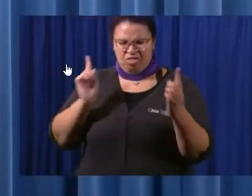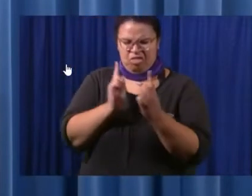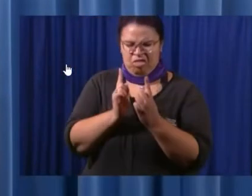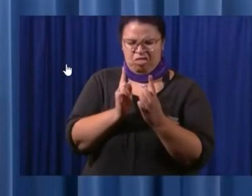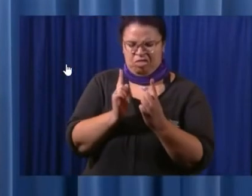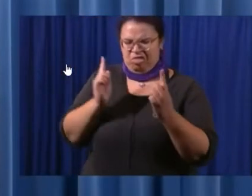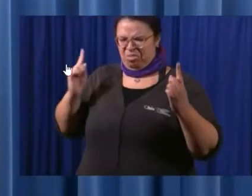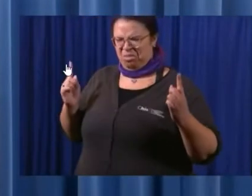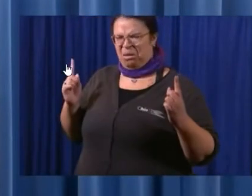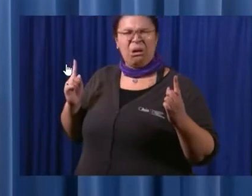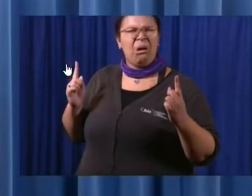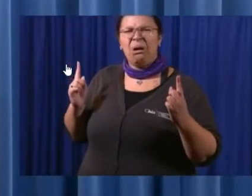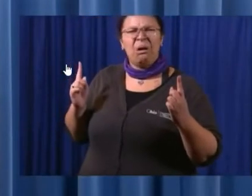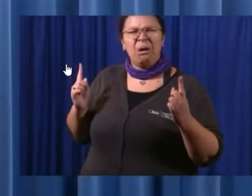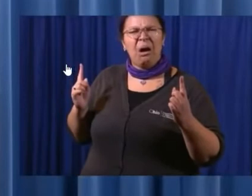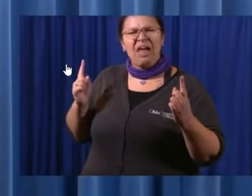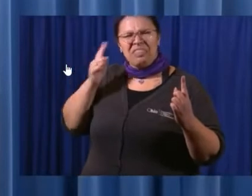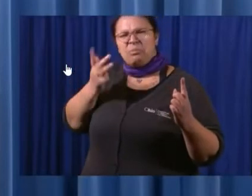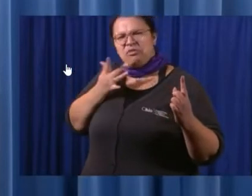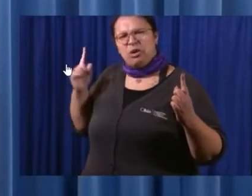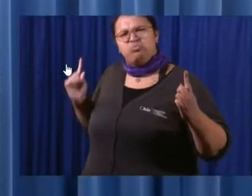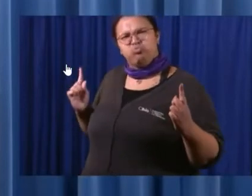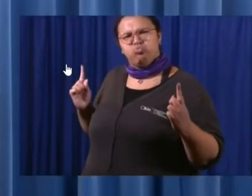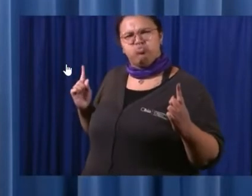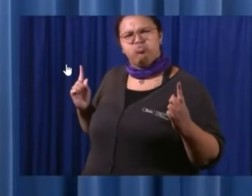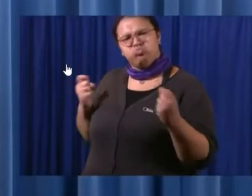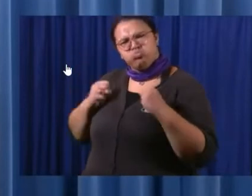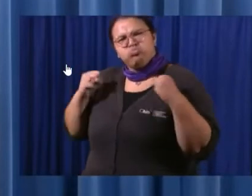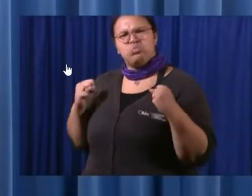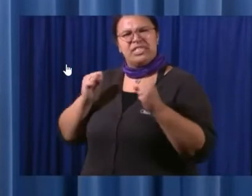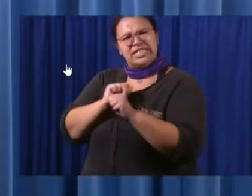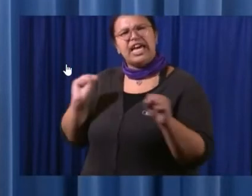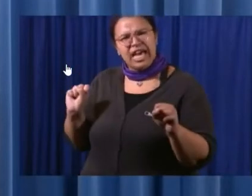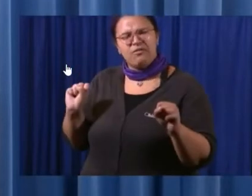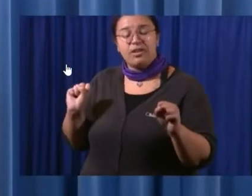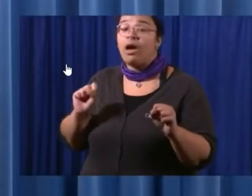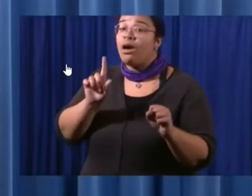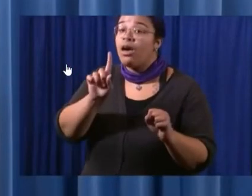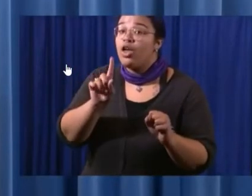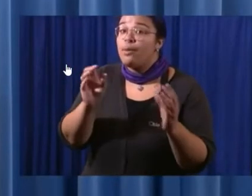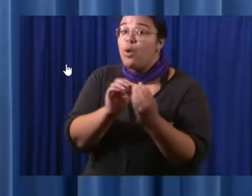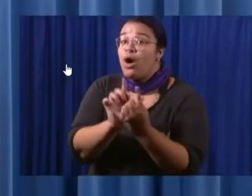arbitrary. The more distance you can maintain, the better it is. But